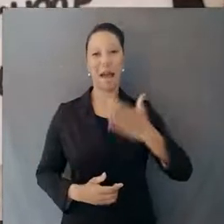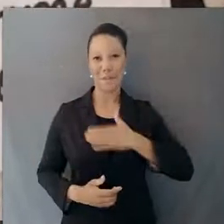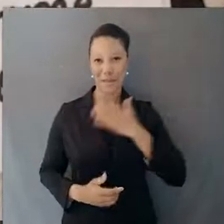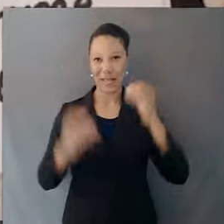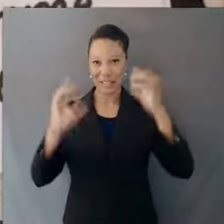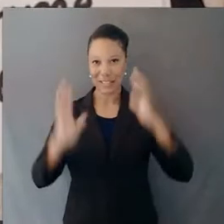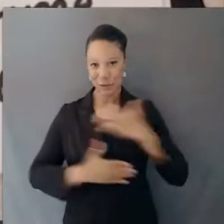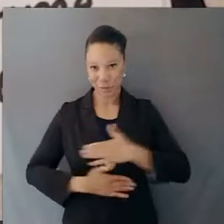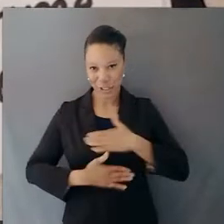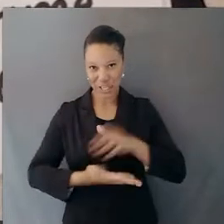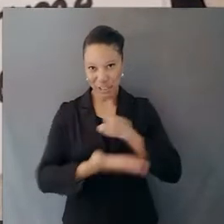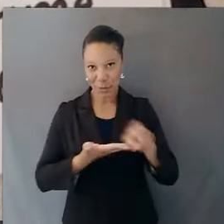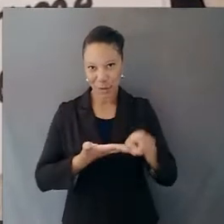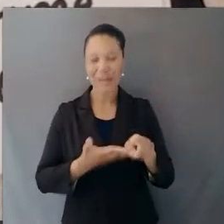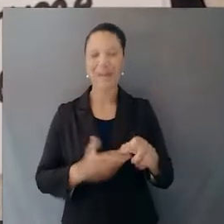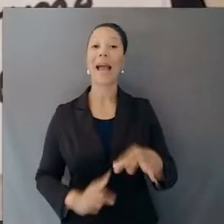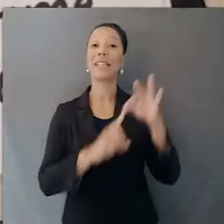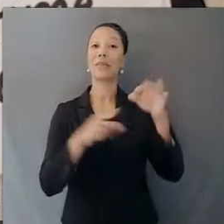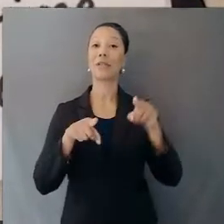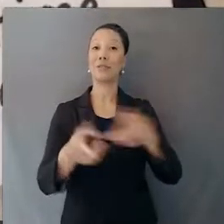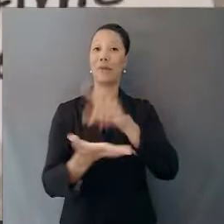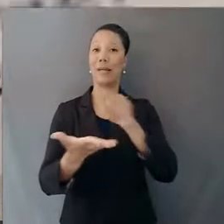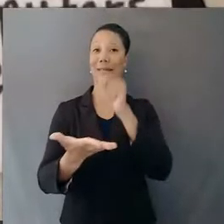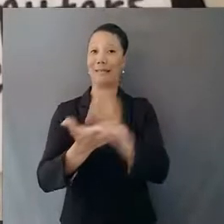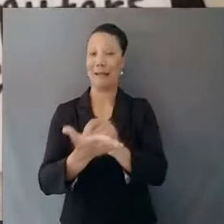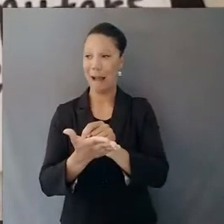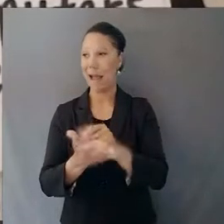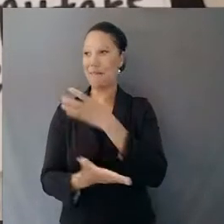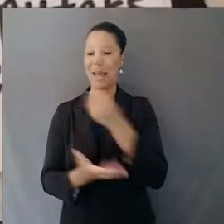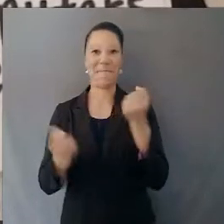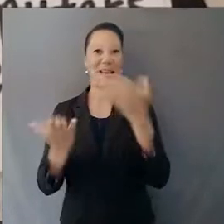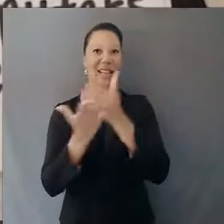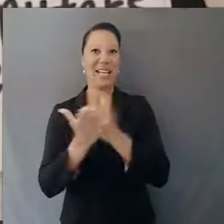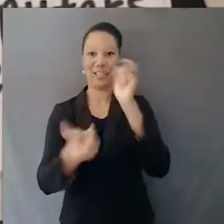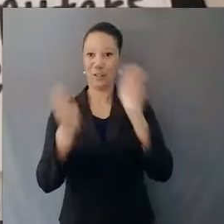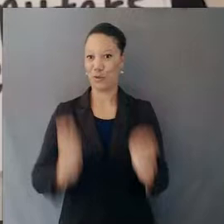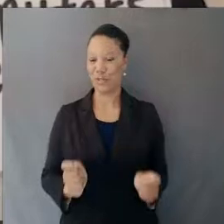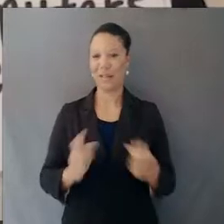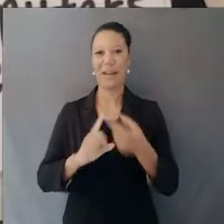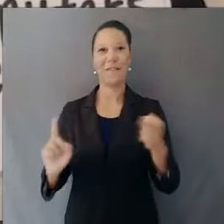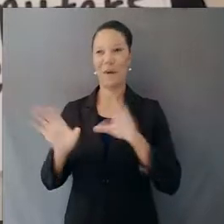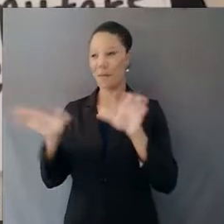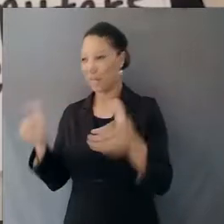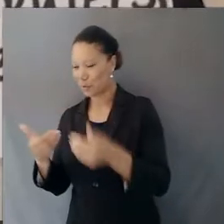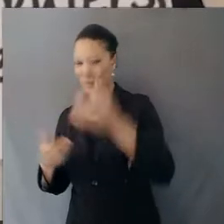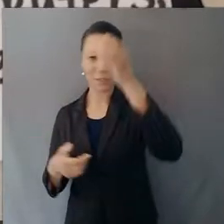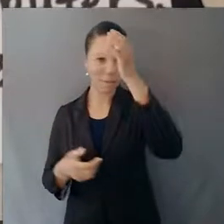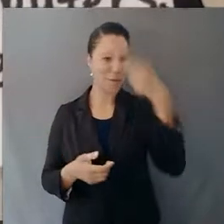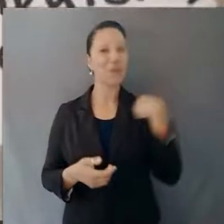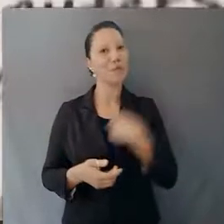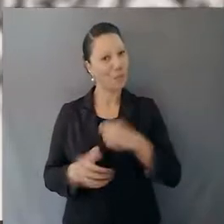Especially during this time and many lessons to tweak. From classrooms to computers, we're all doing our